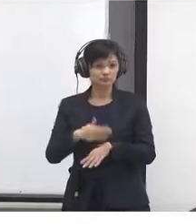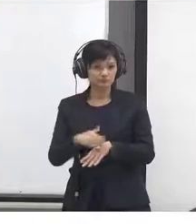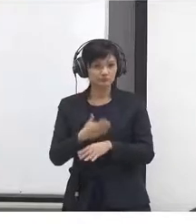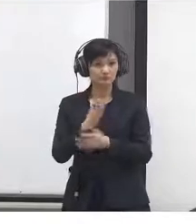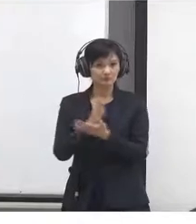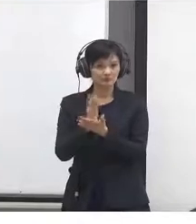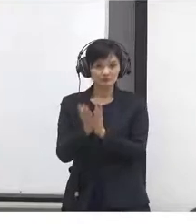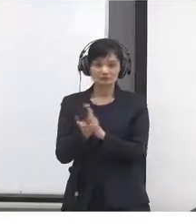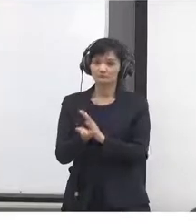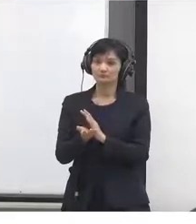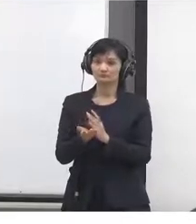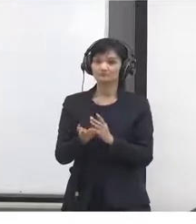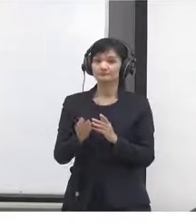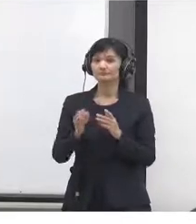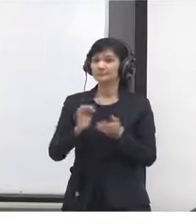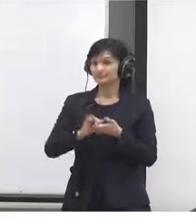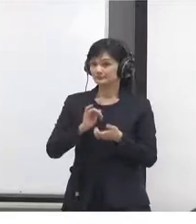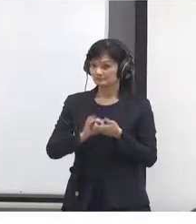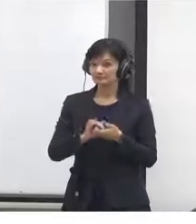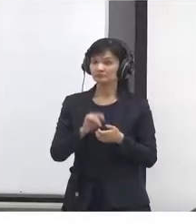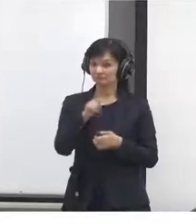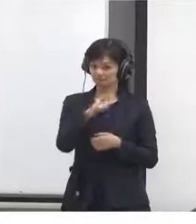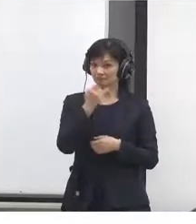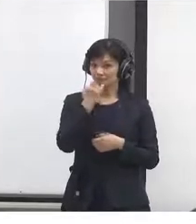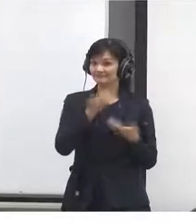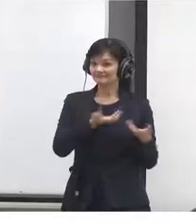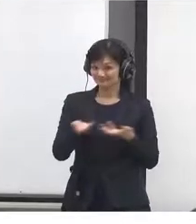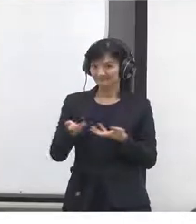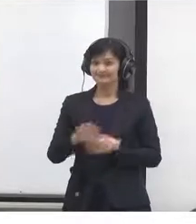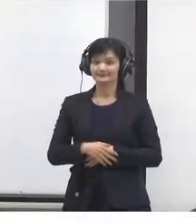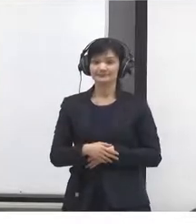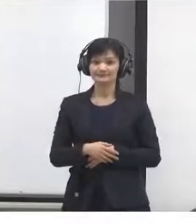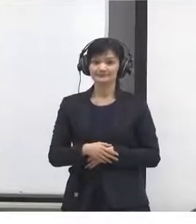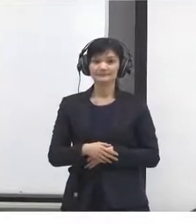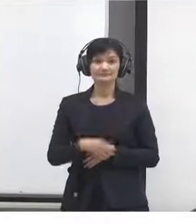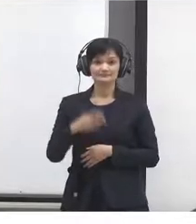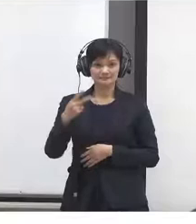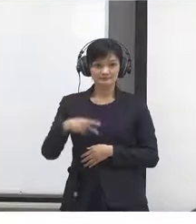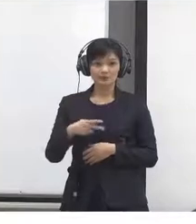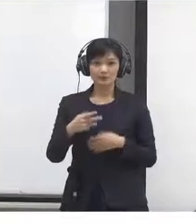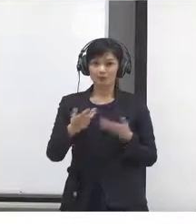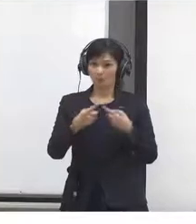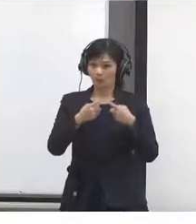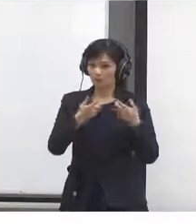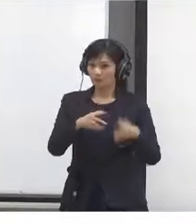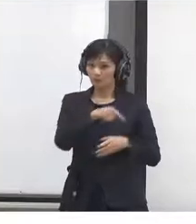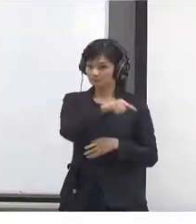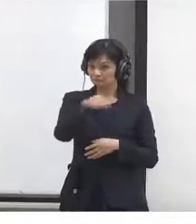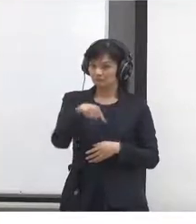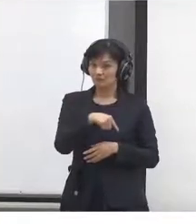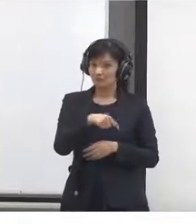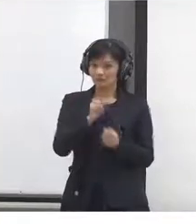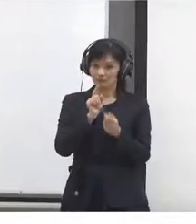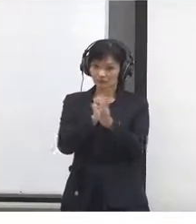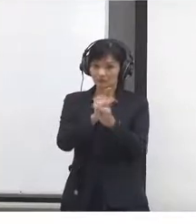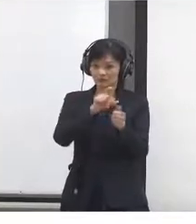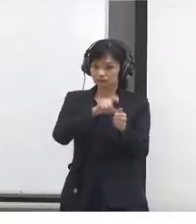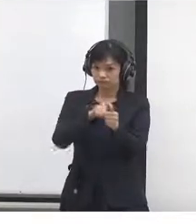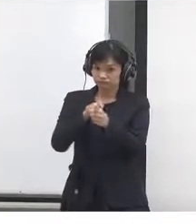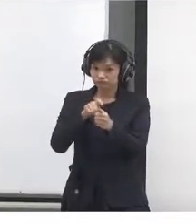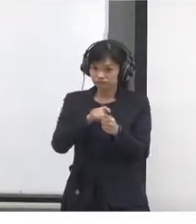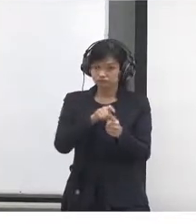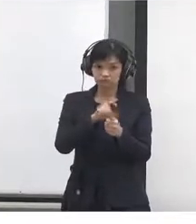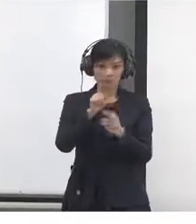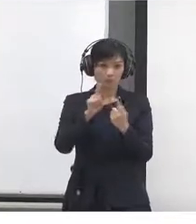actually some people who are very familiar with issues, like they know what the problem is and what the issue they are facing. Like we were